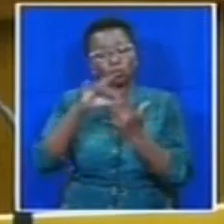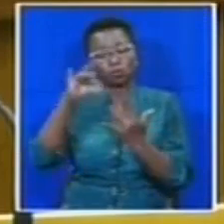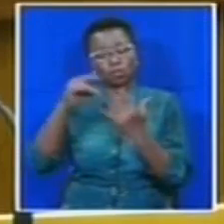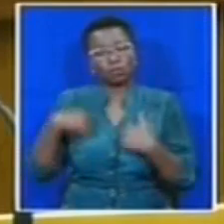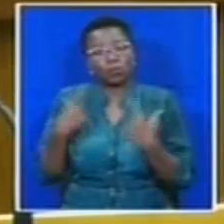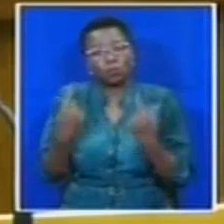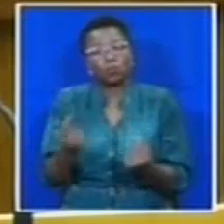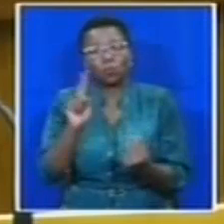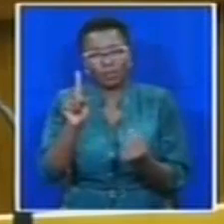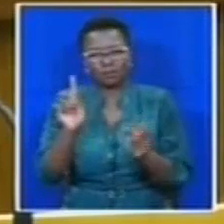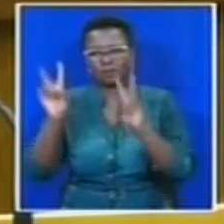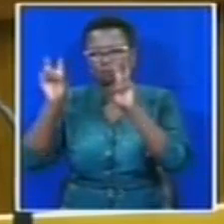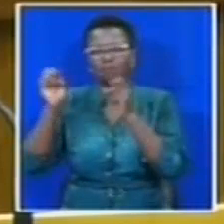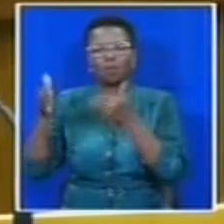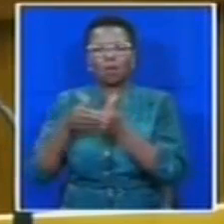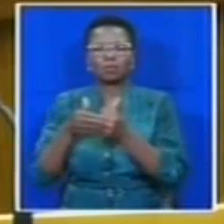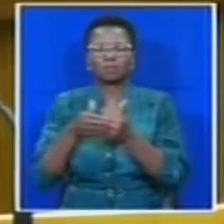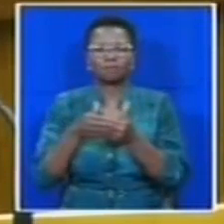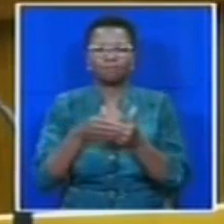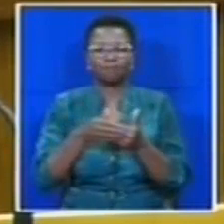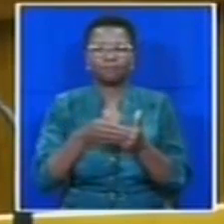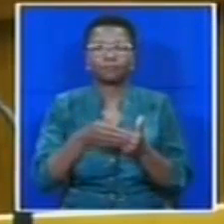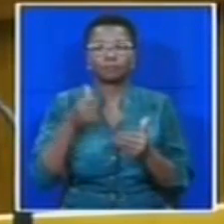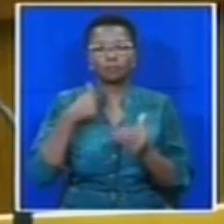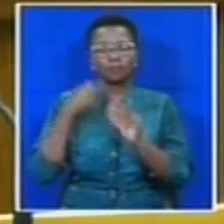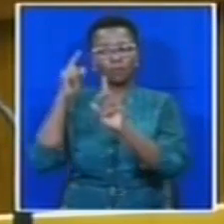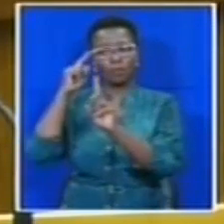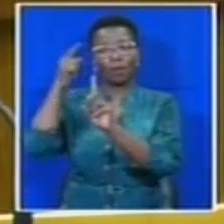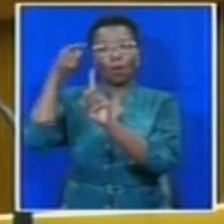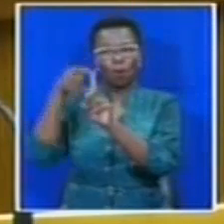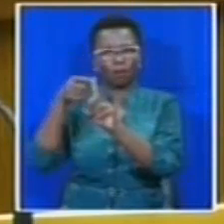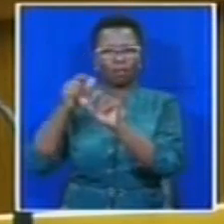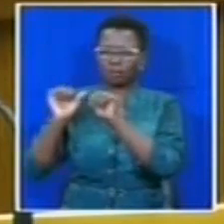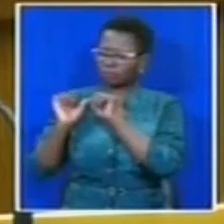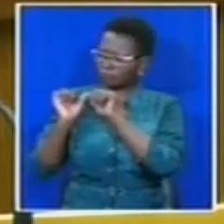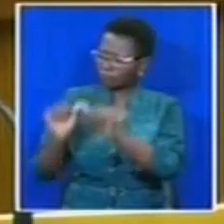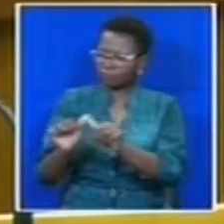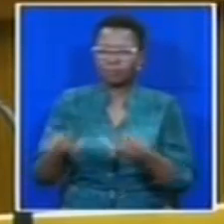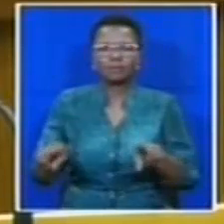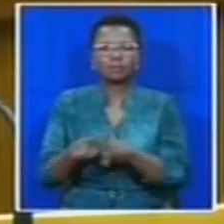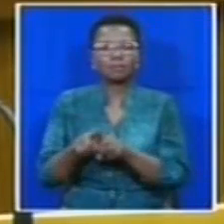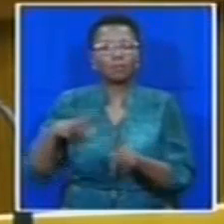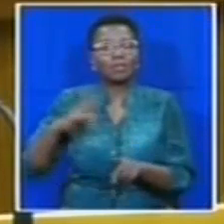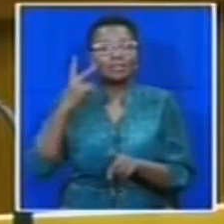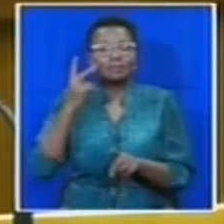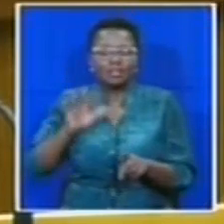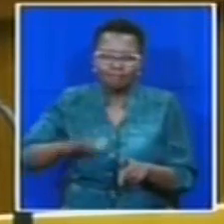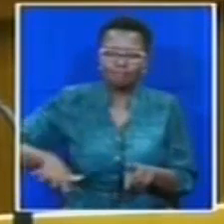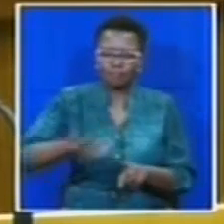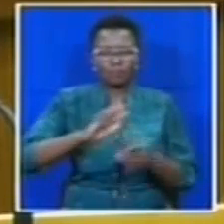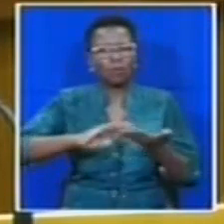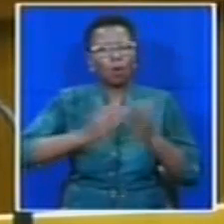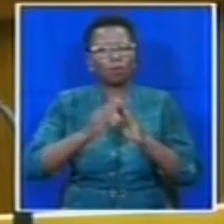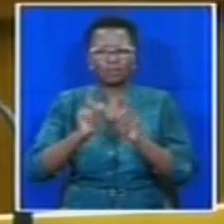of quotation. Our goals, honorable members, remain the same. to promote social transformation and